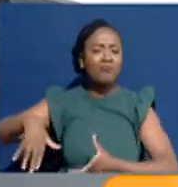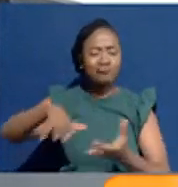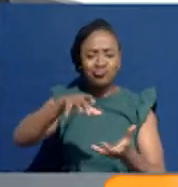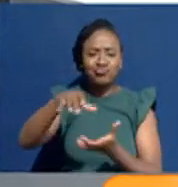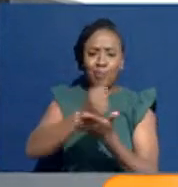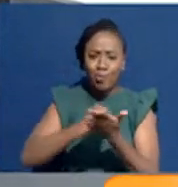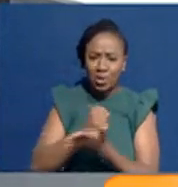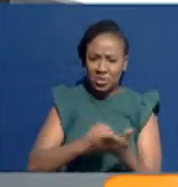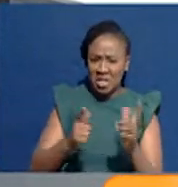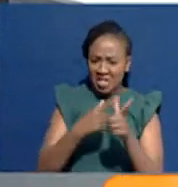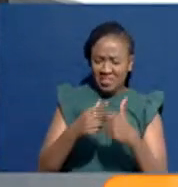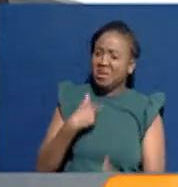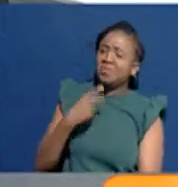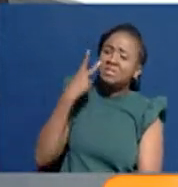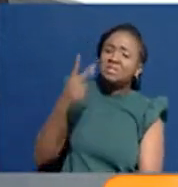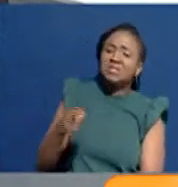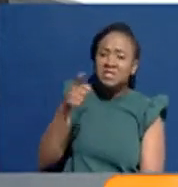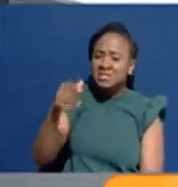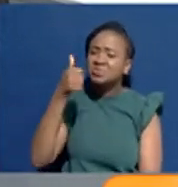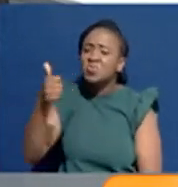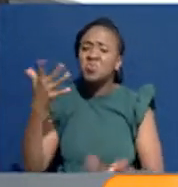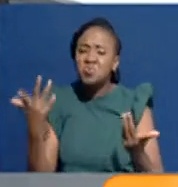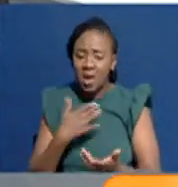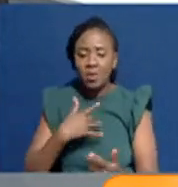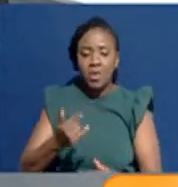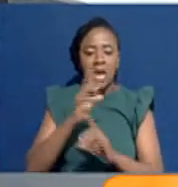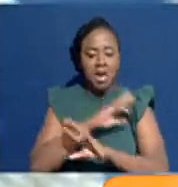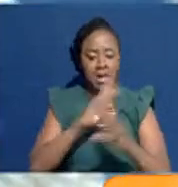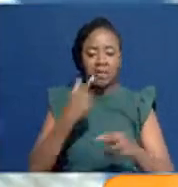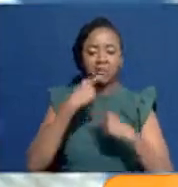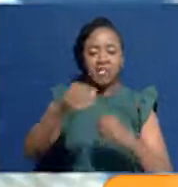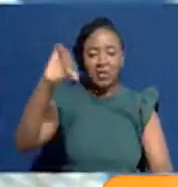You tell us what is good, we will tell you what is bad, because that is our job.